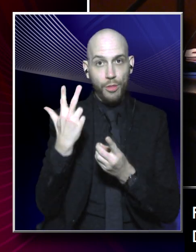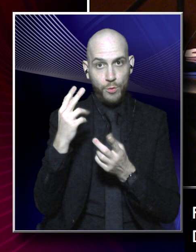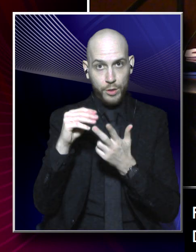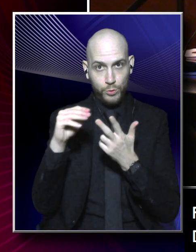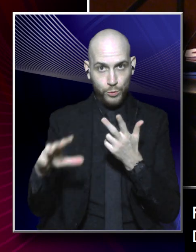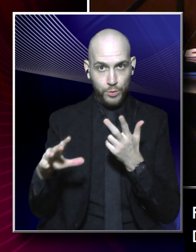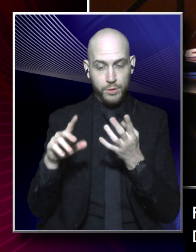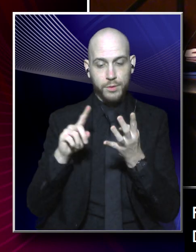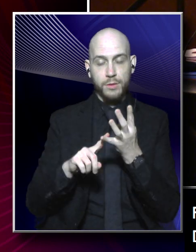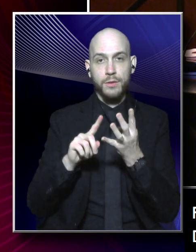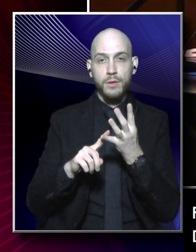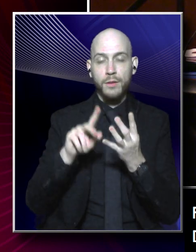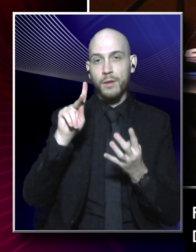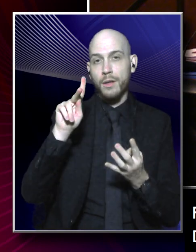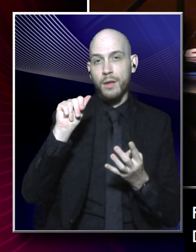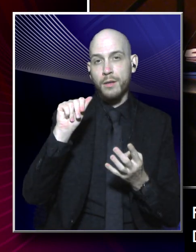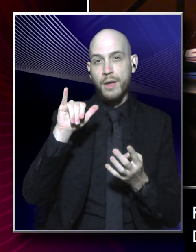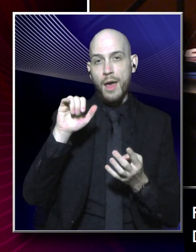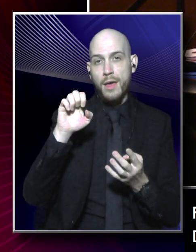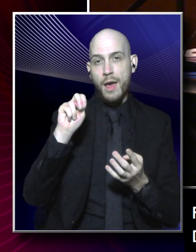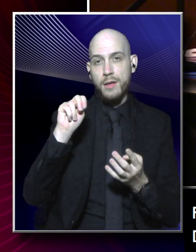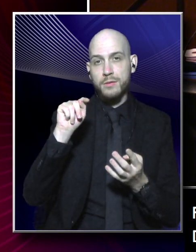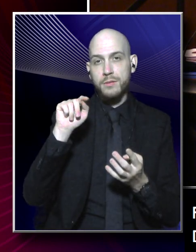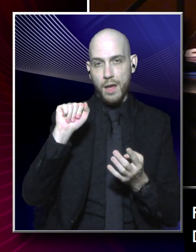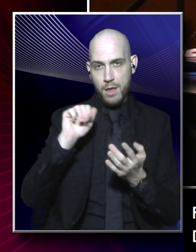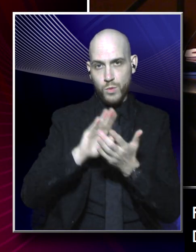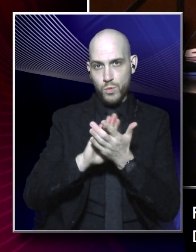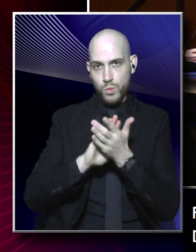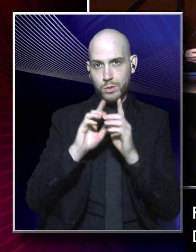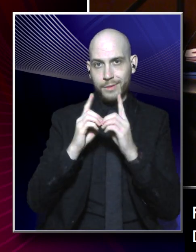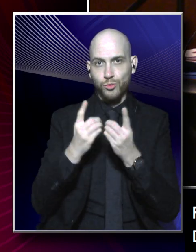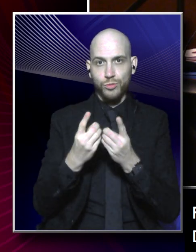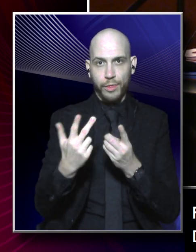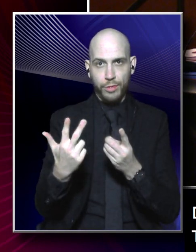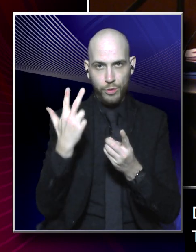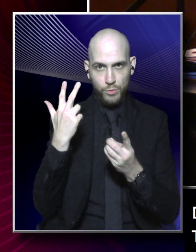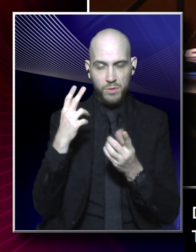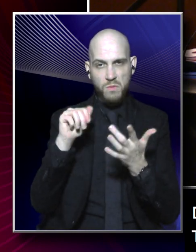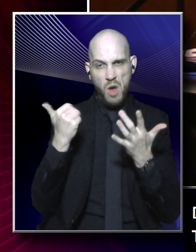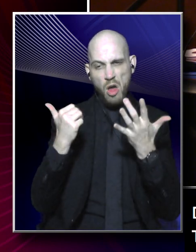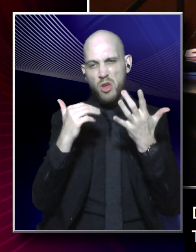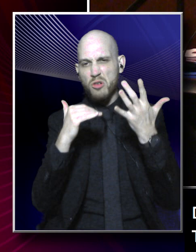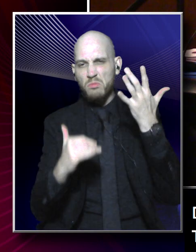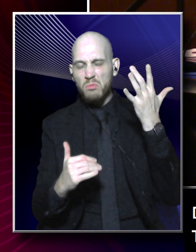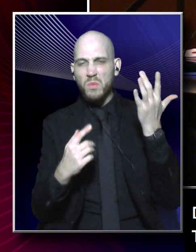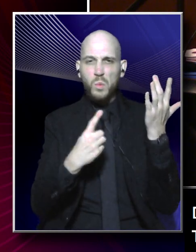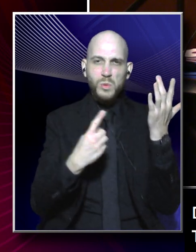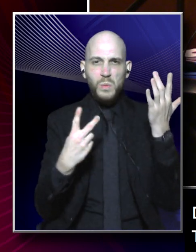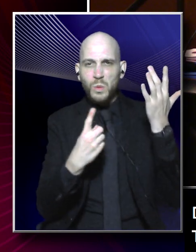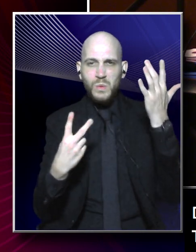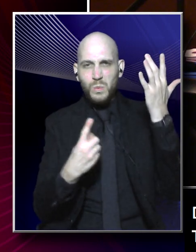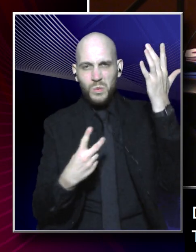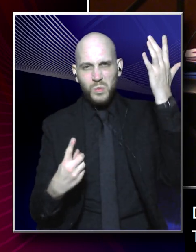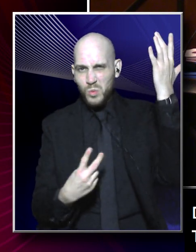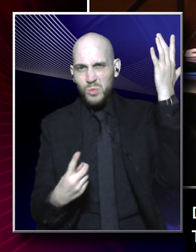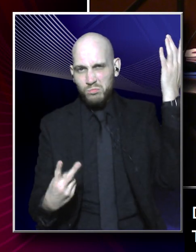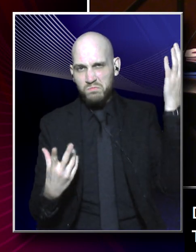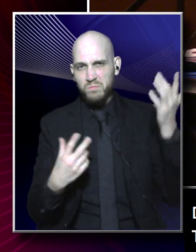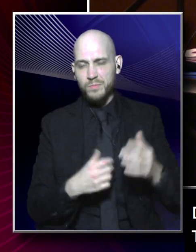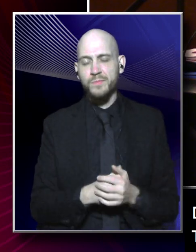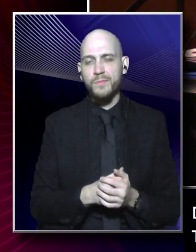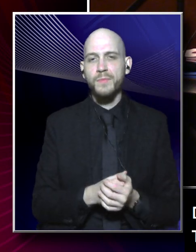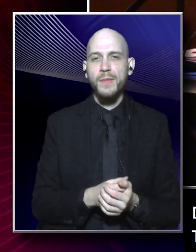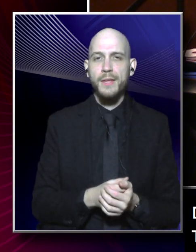the Cayenta School District. And then all of the others, of course, are just 1 to 2 from each